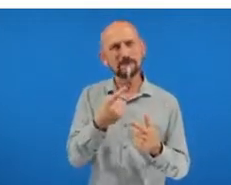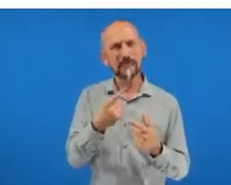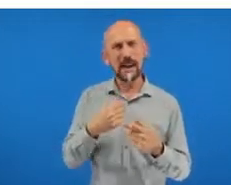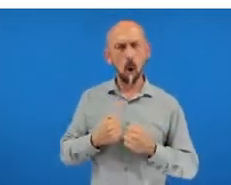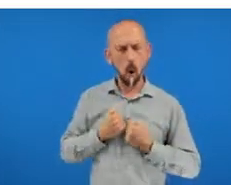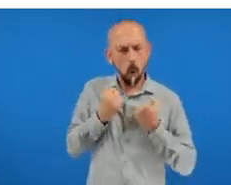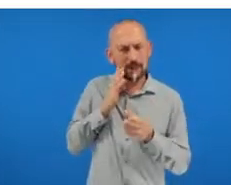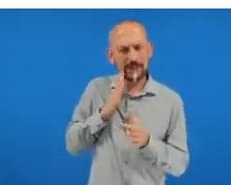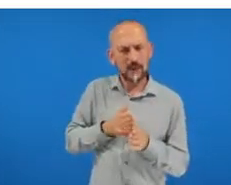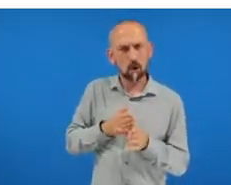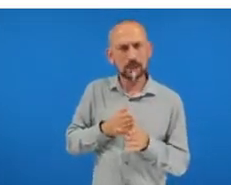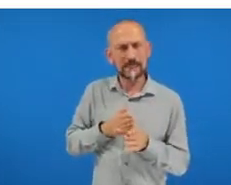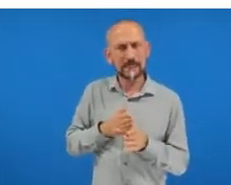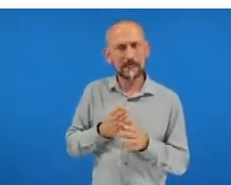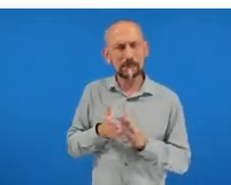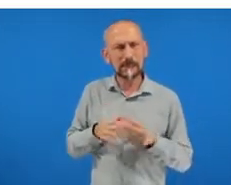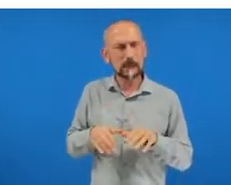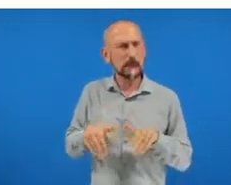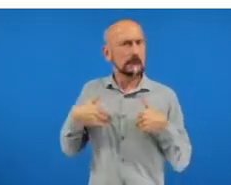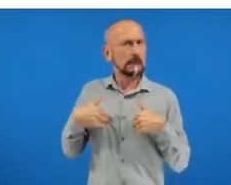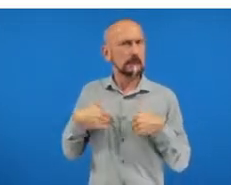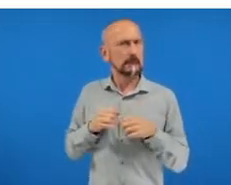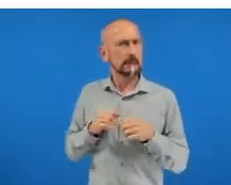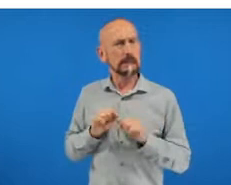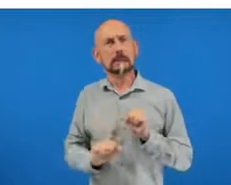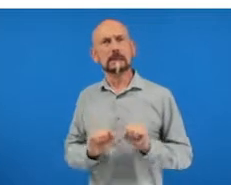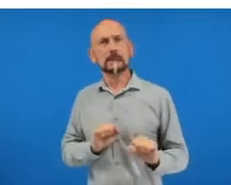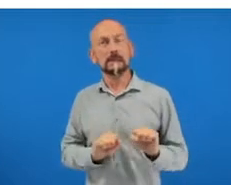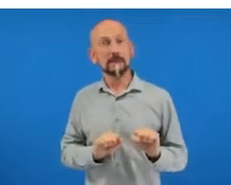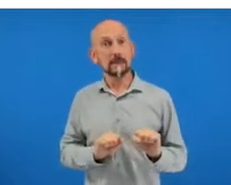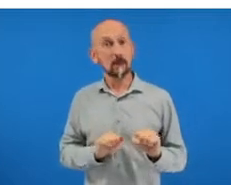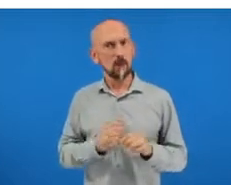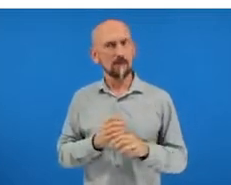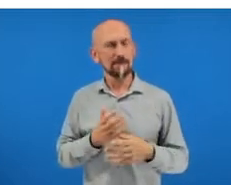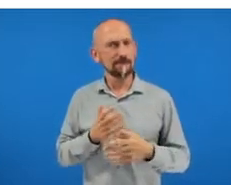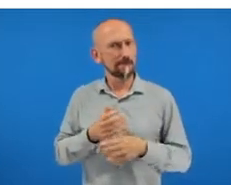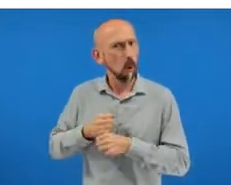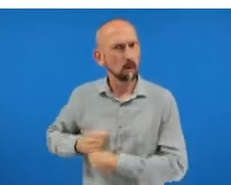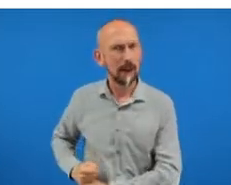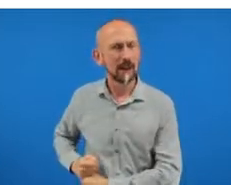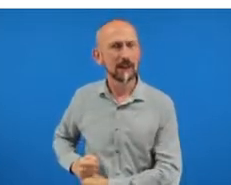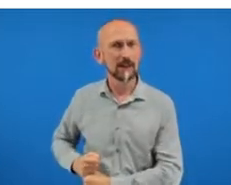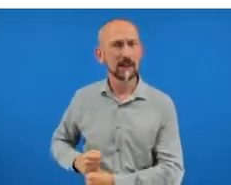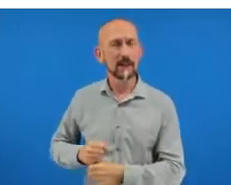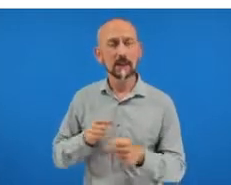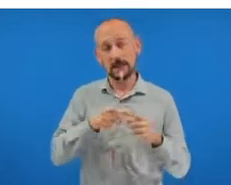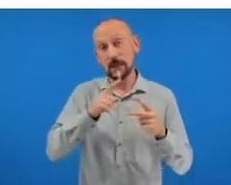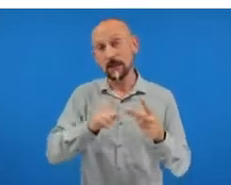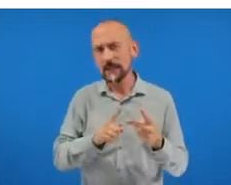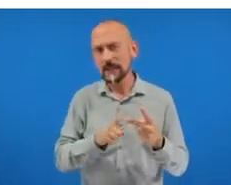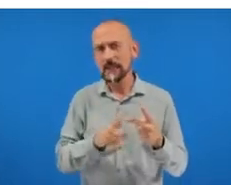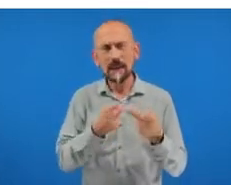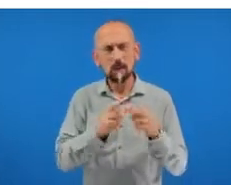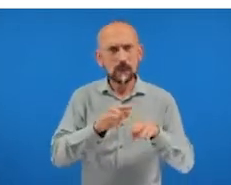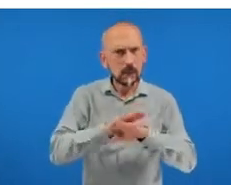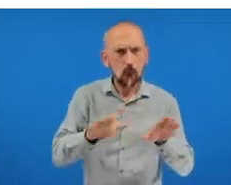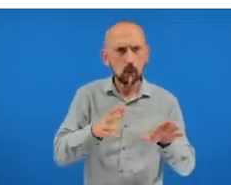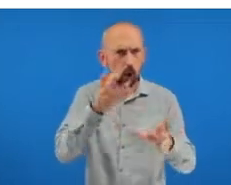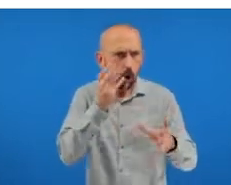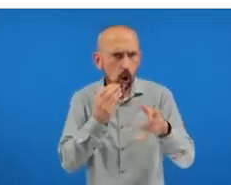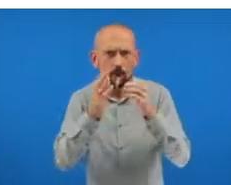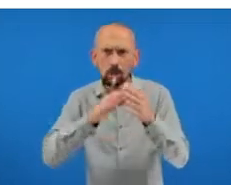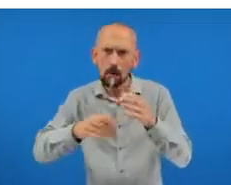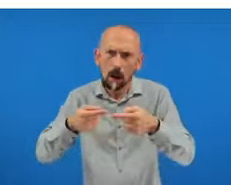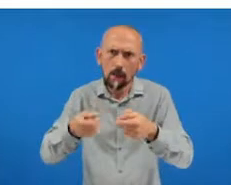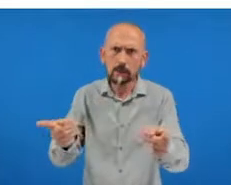the other one is that unless we actually step in and start learning from others, how can we release our hidden potential?